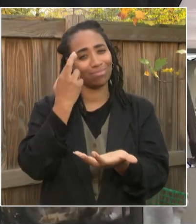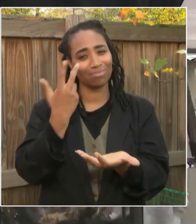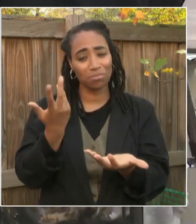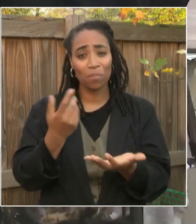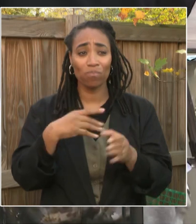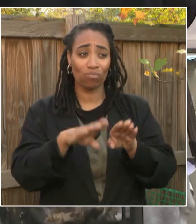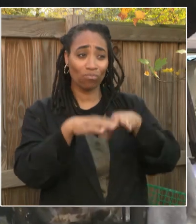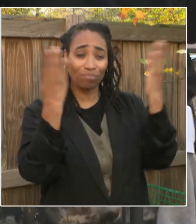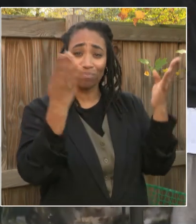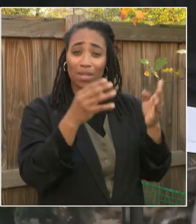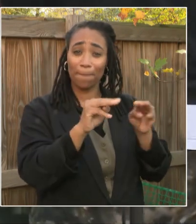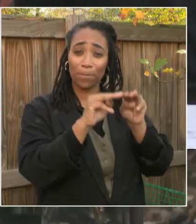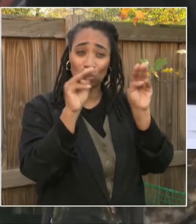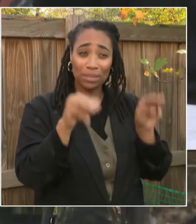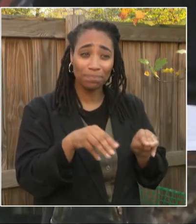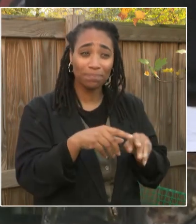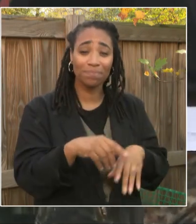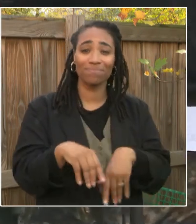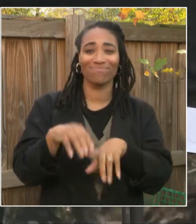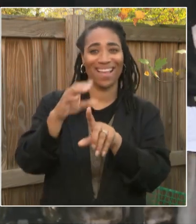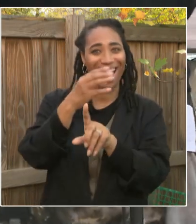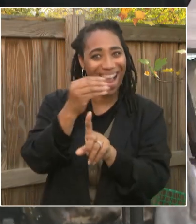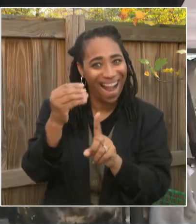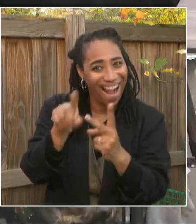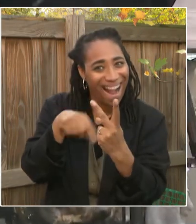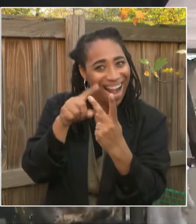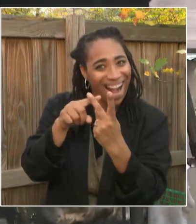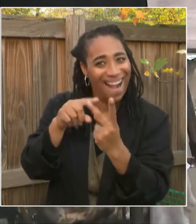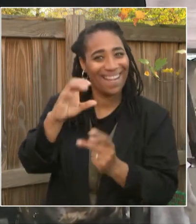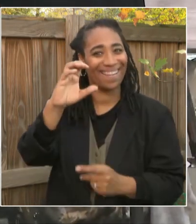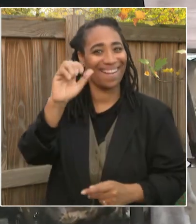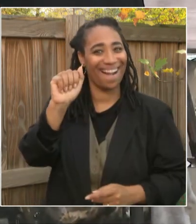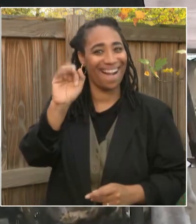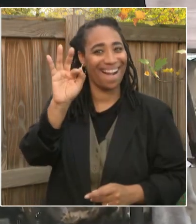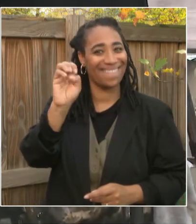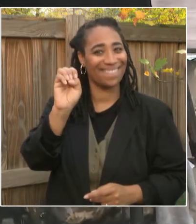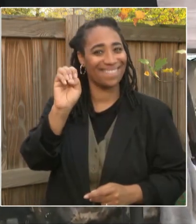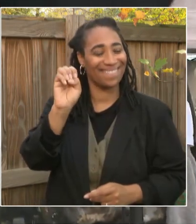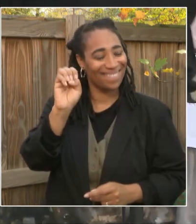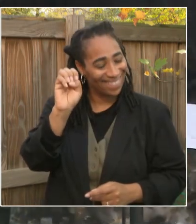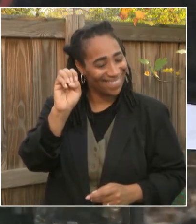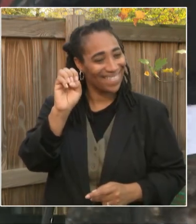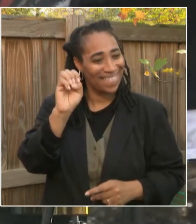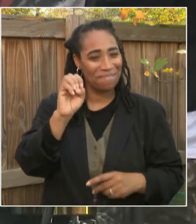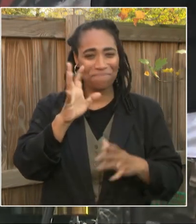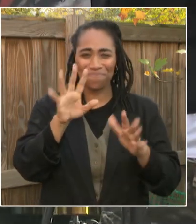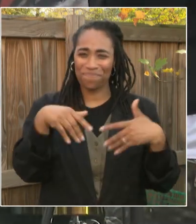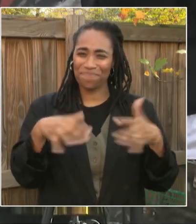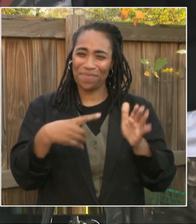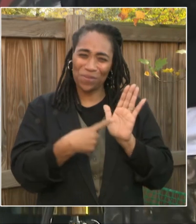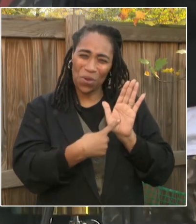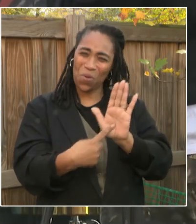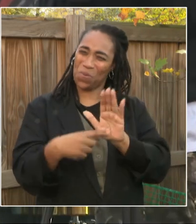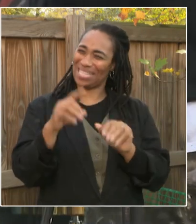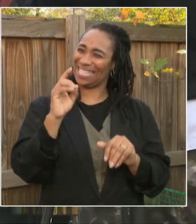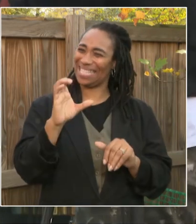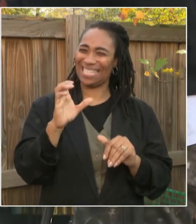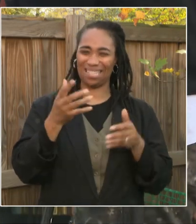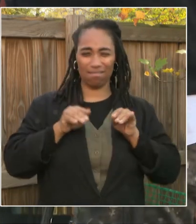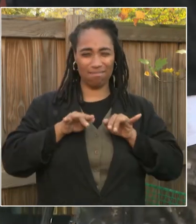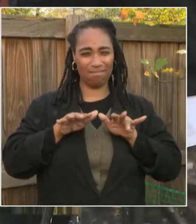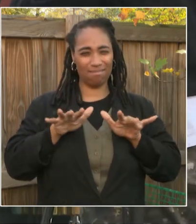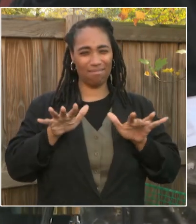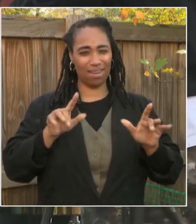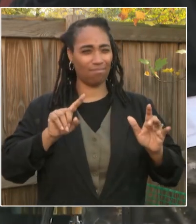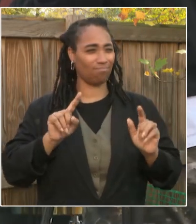not only in the history books, but in the everyday lives of D.C. residents who've been doing this for more than 50 years. If you're a D.C. resident that's